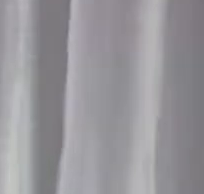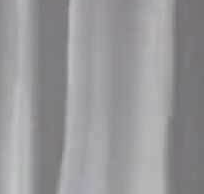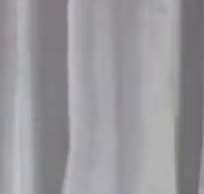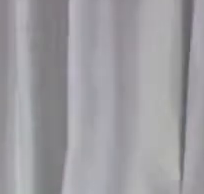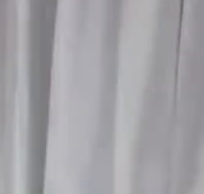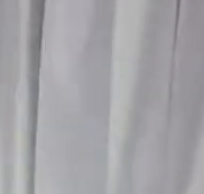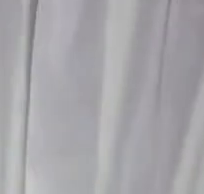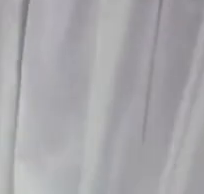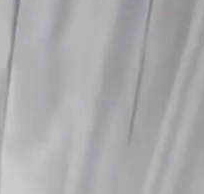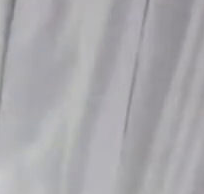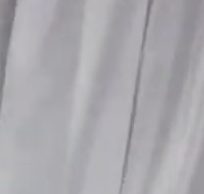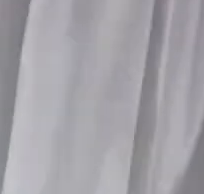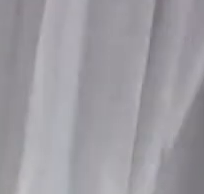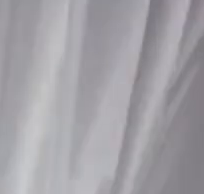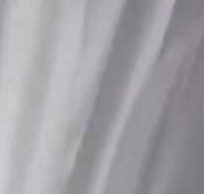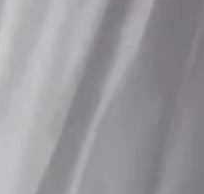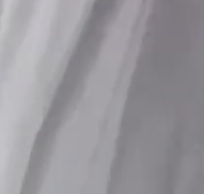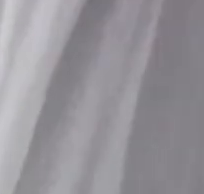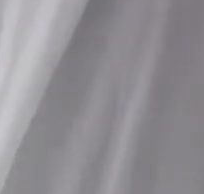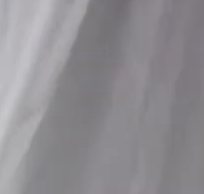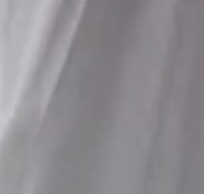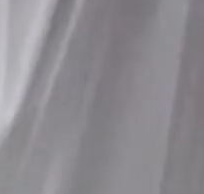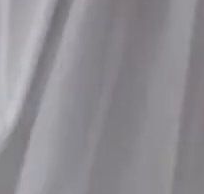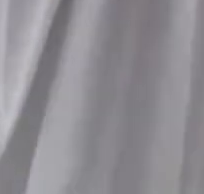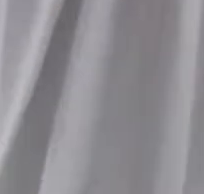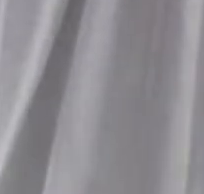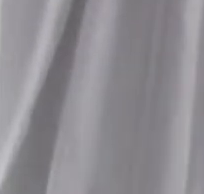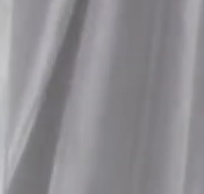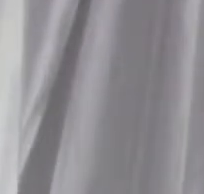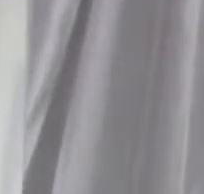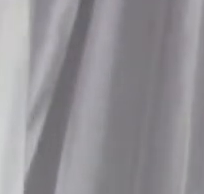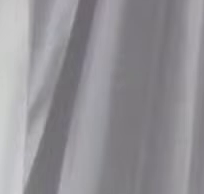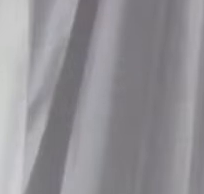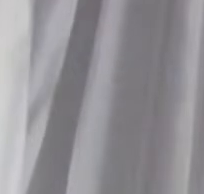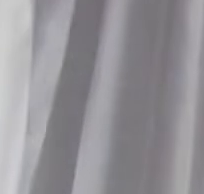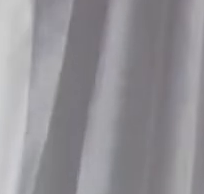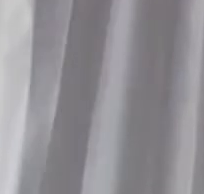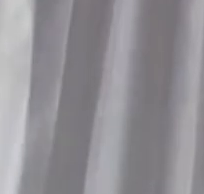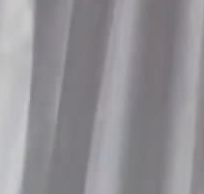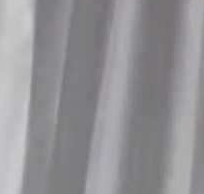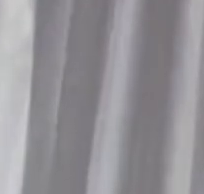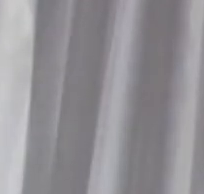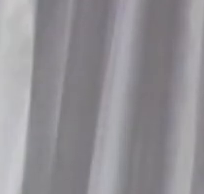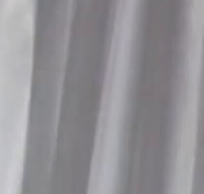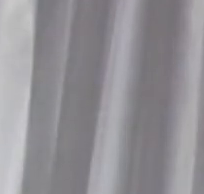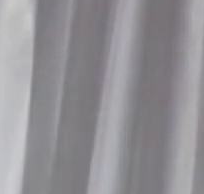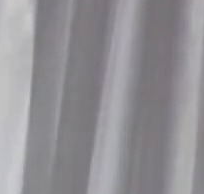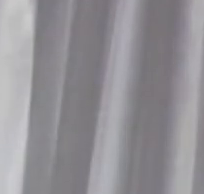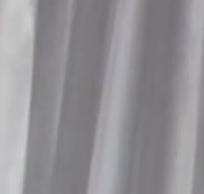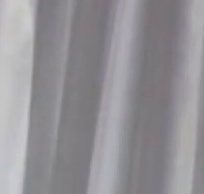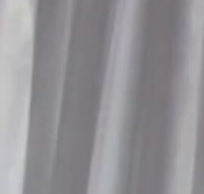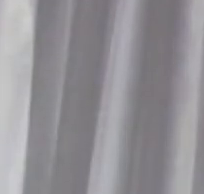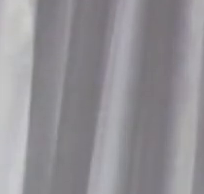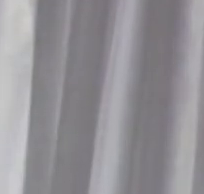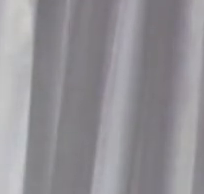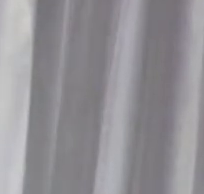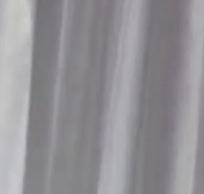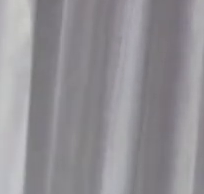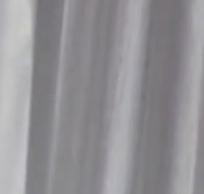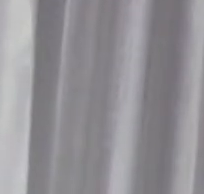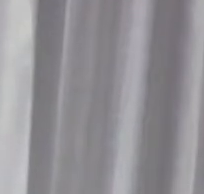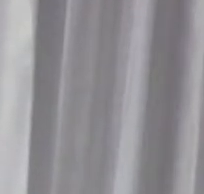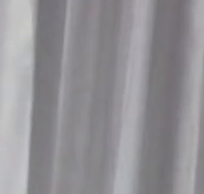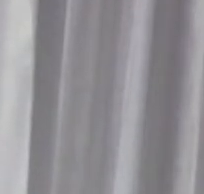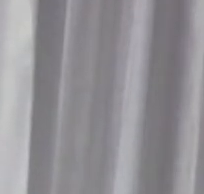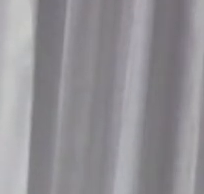open and attentive to what will be said and done here this morning. Father,